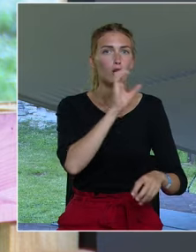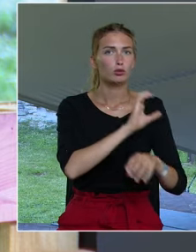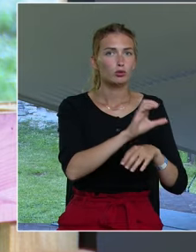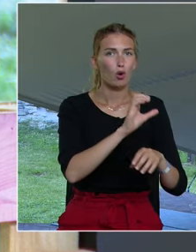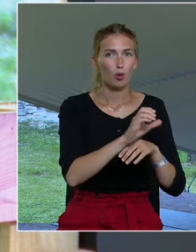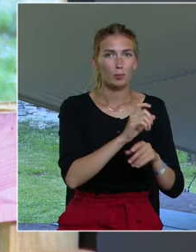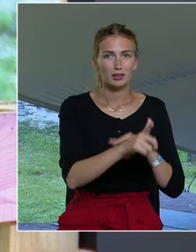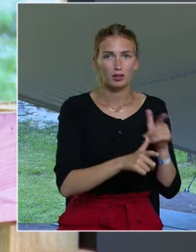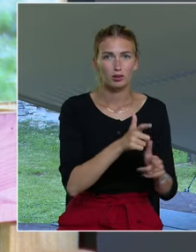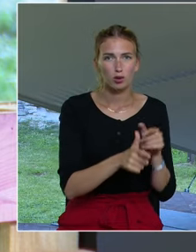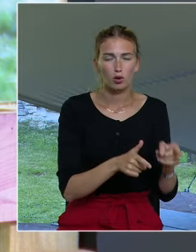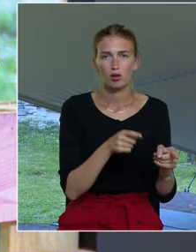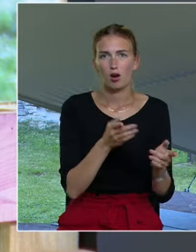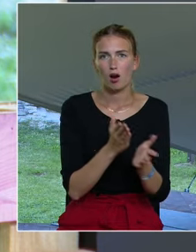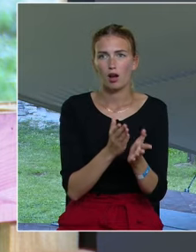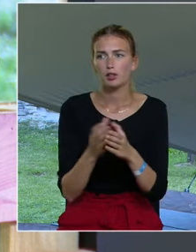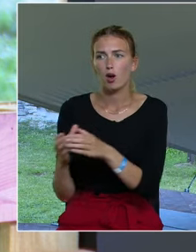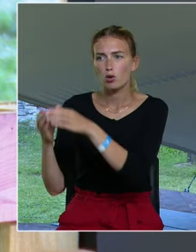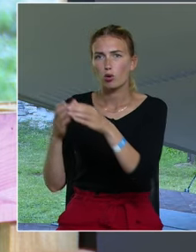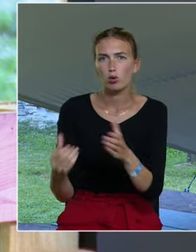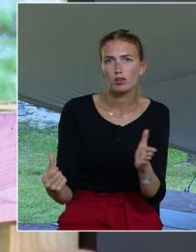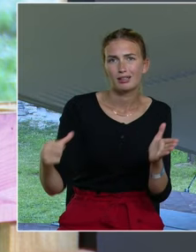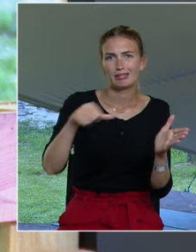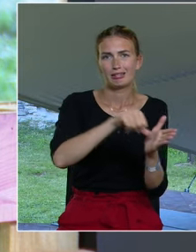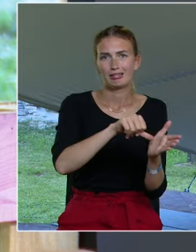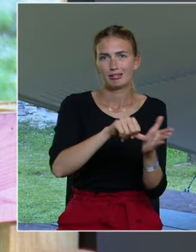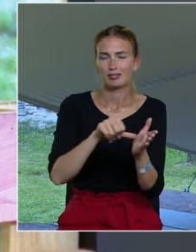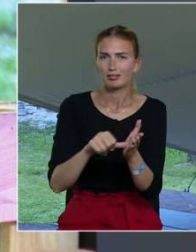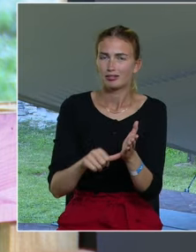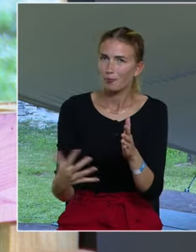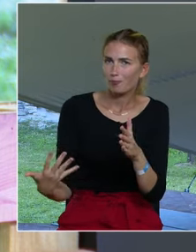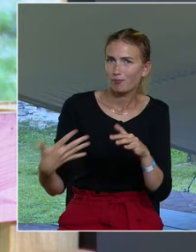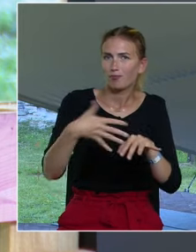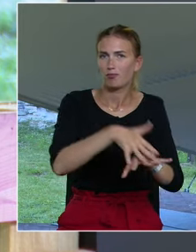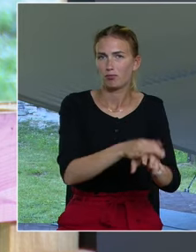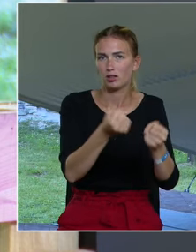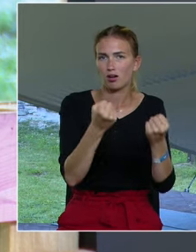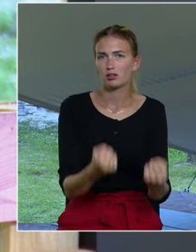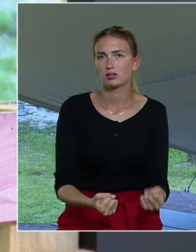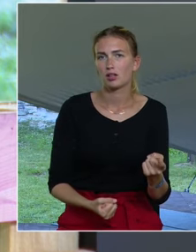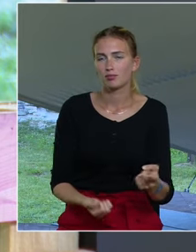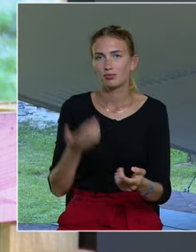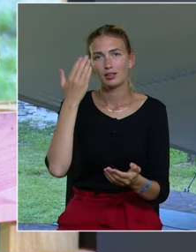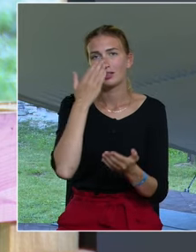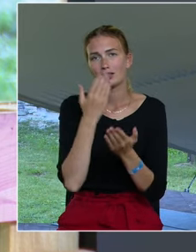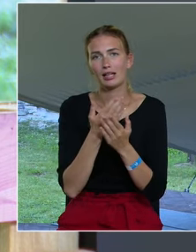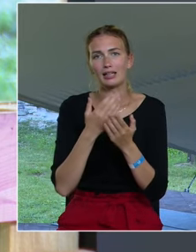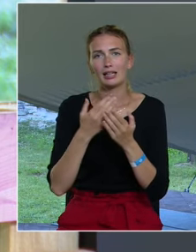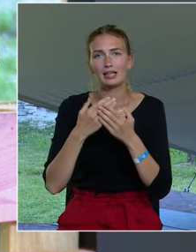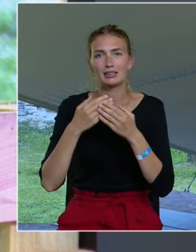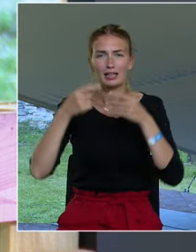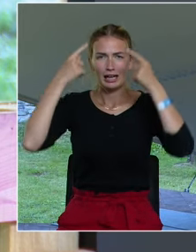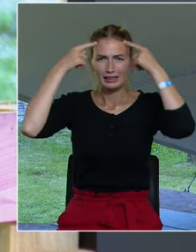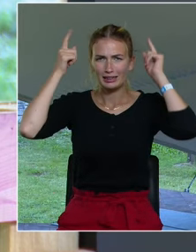really make that participation, community integration real. If you think about when Disney bought